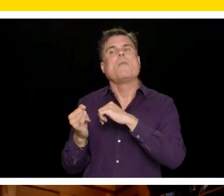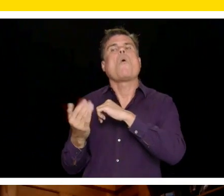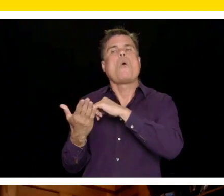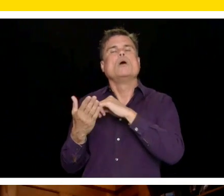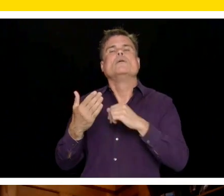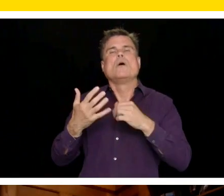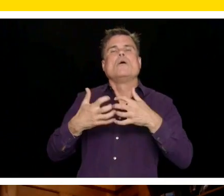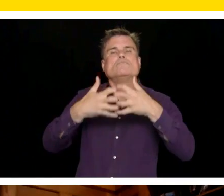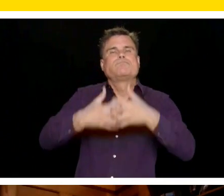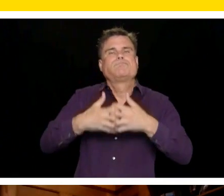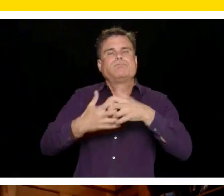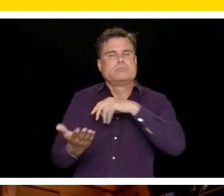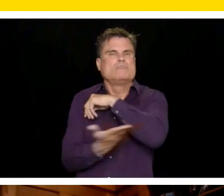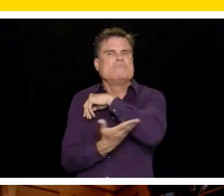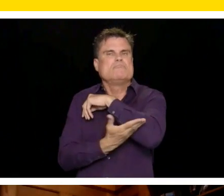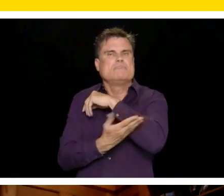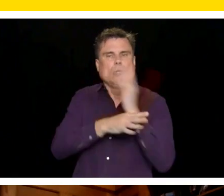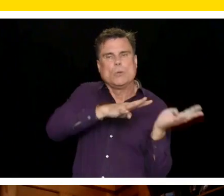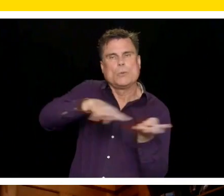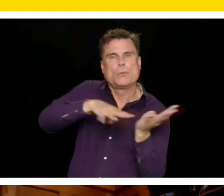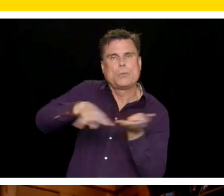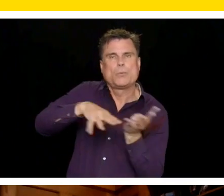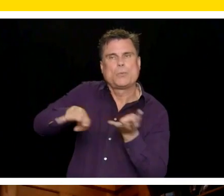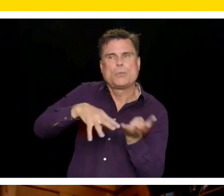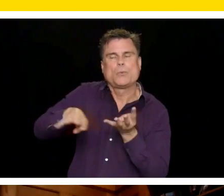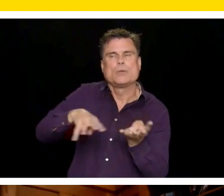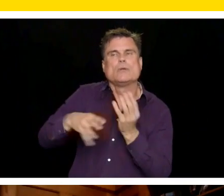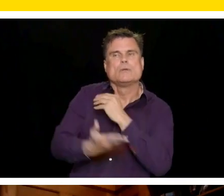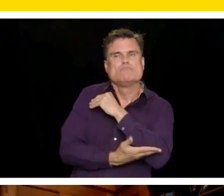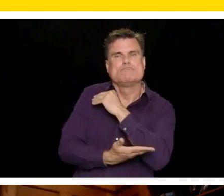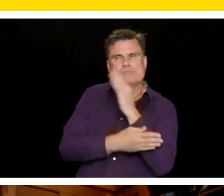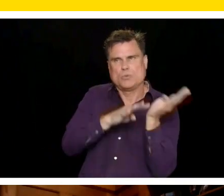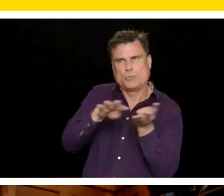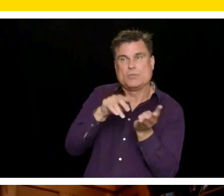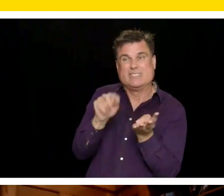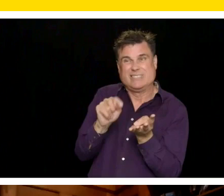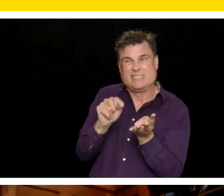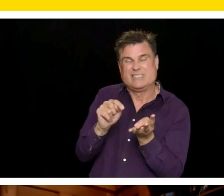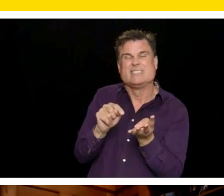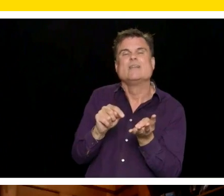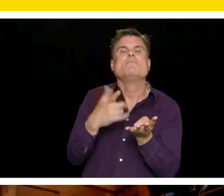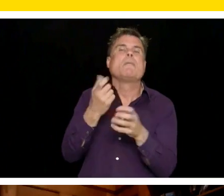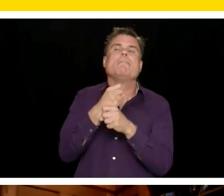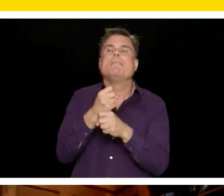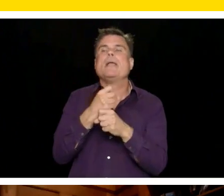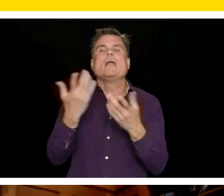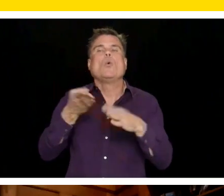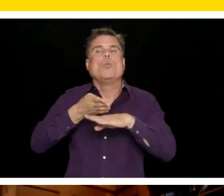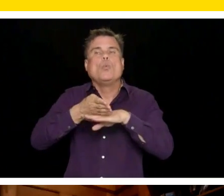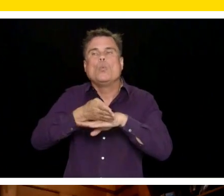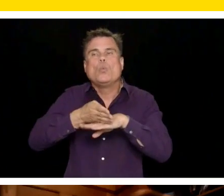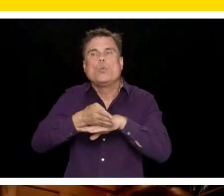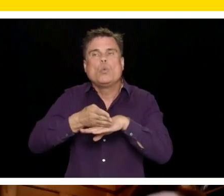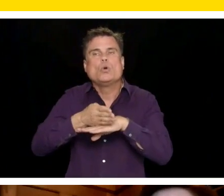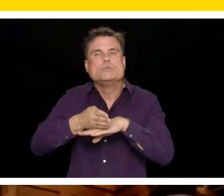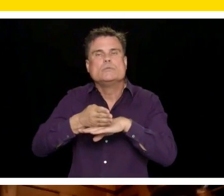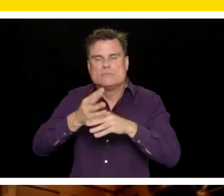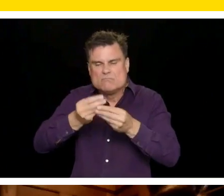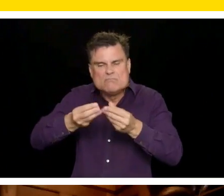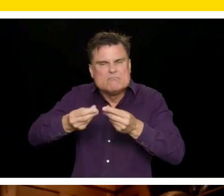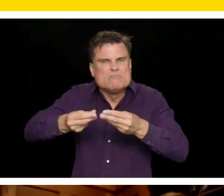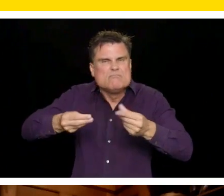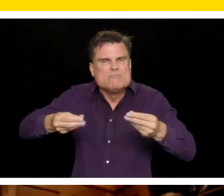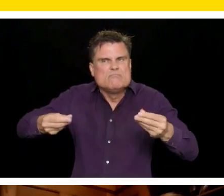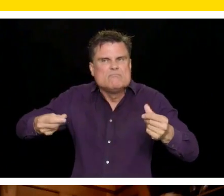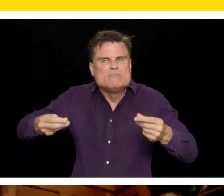well suited to help pull us out of this economic downturn with stable family supporting jobs.